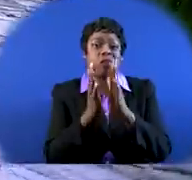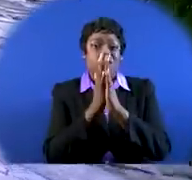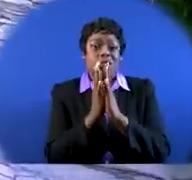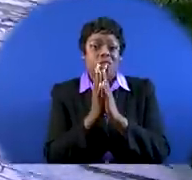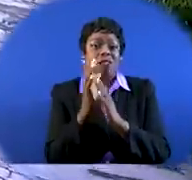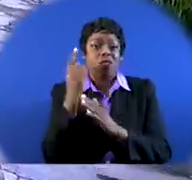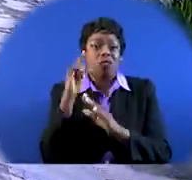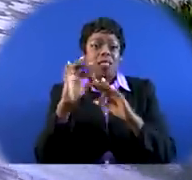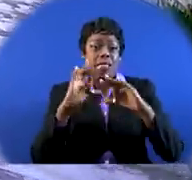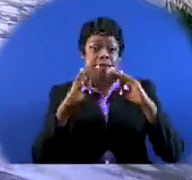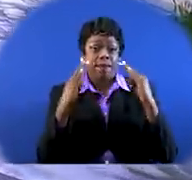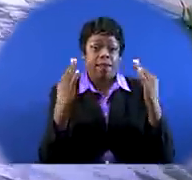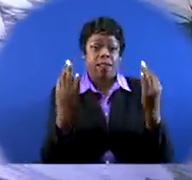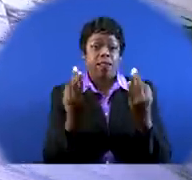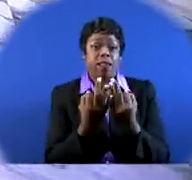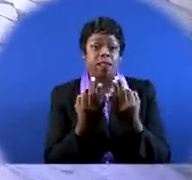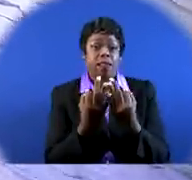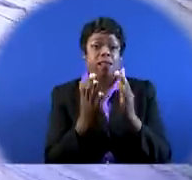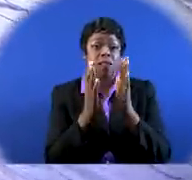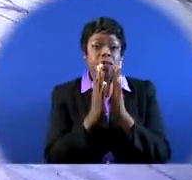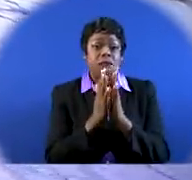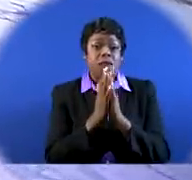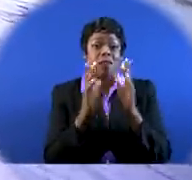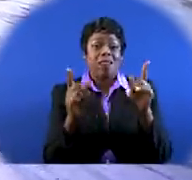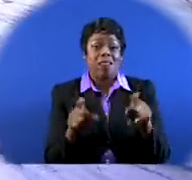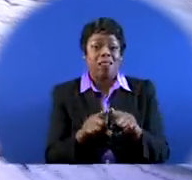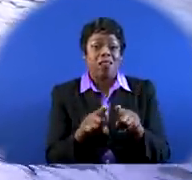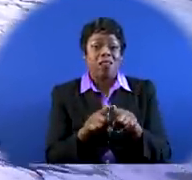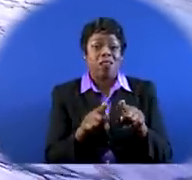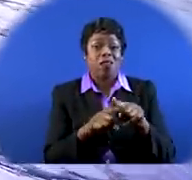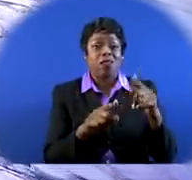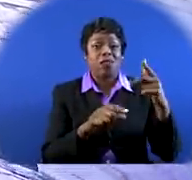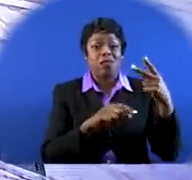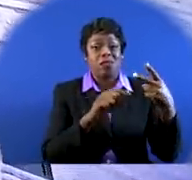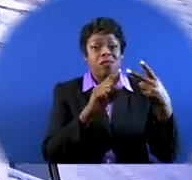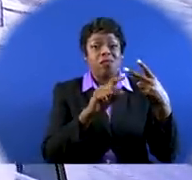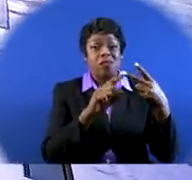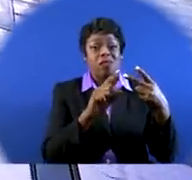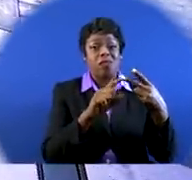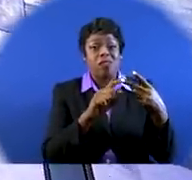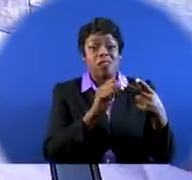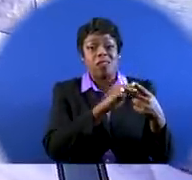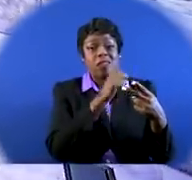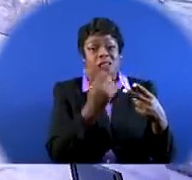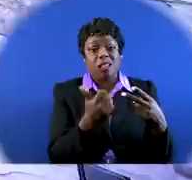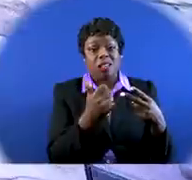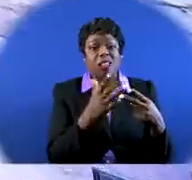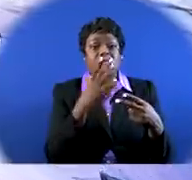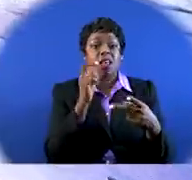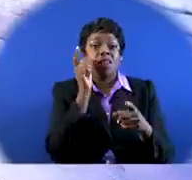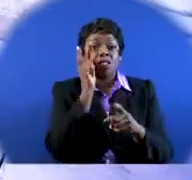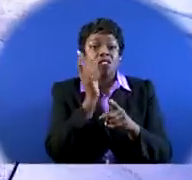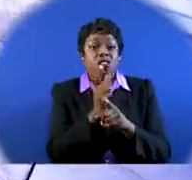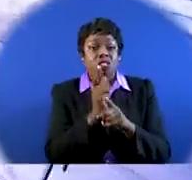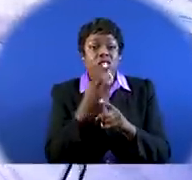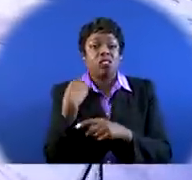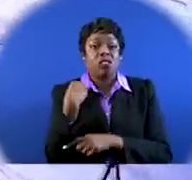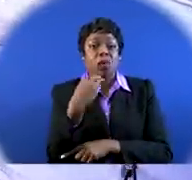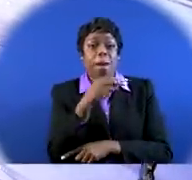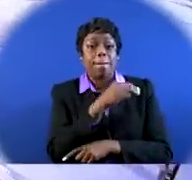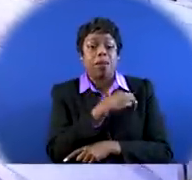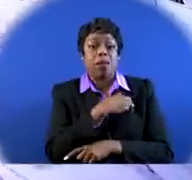family? Would you pray also for the family of our sister, Dr. Polly Sparks